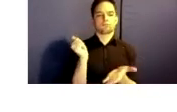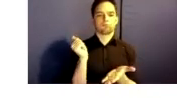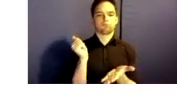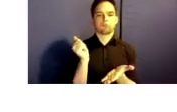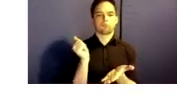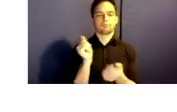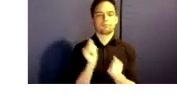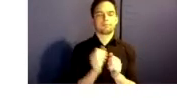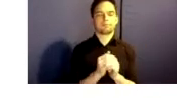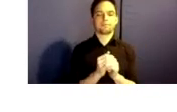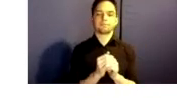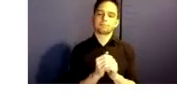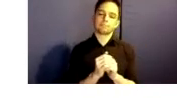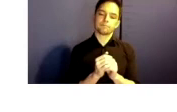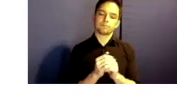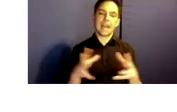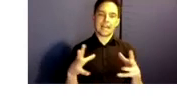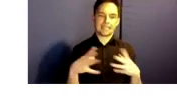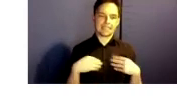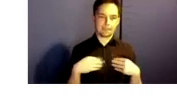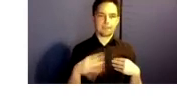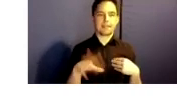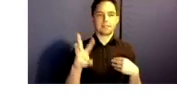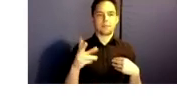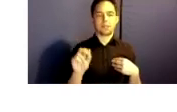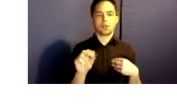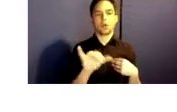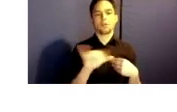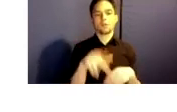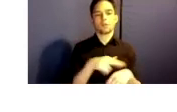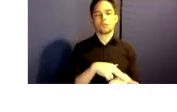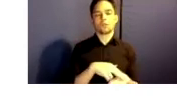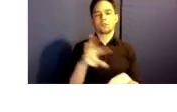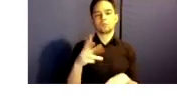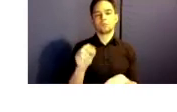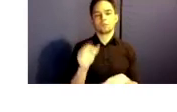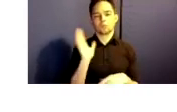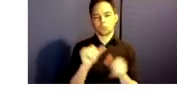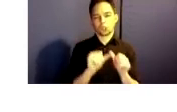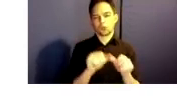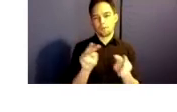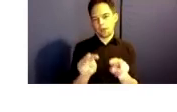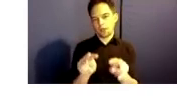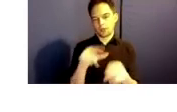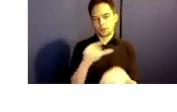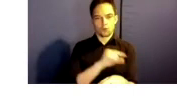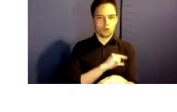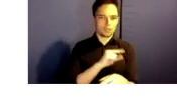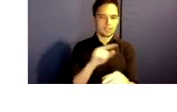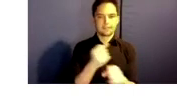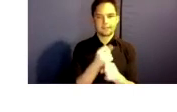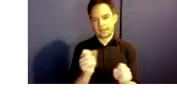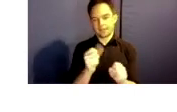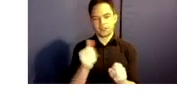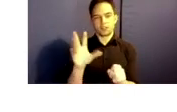be accepted by WHO. And of course, WHO will continue monitoring the quality and the safety of the